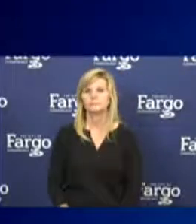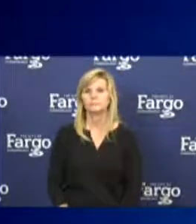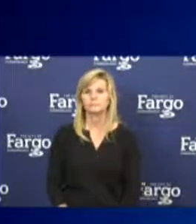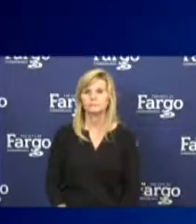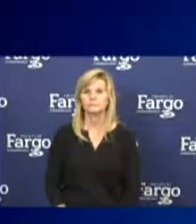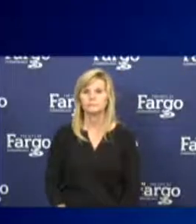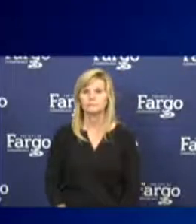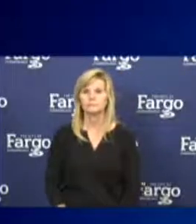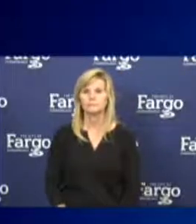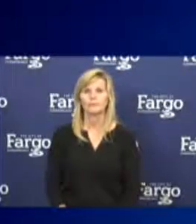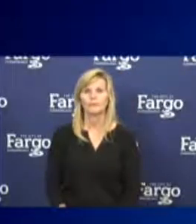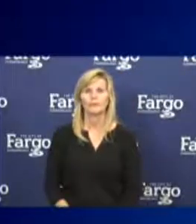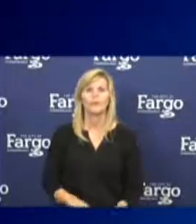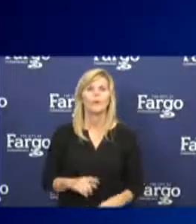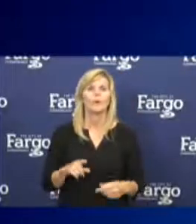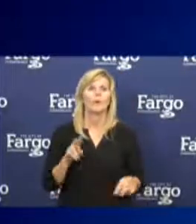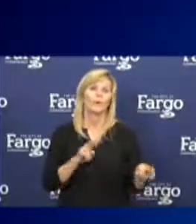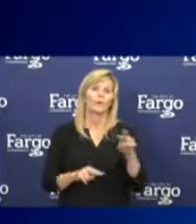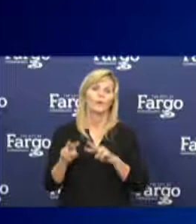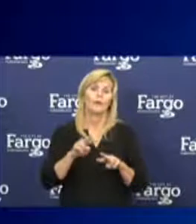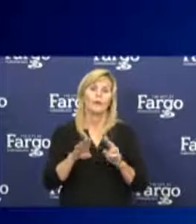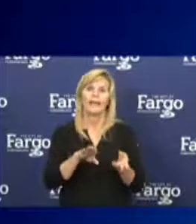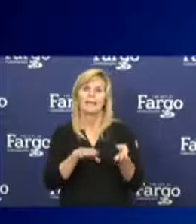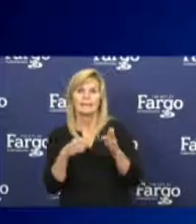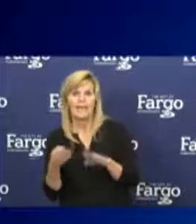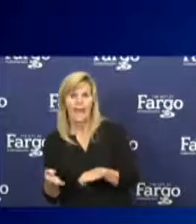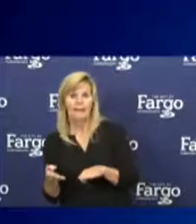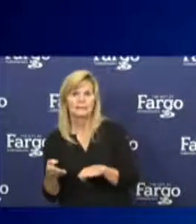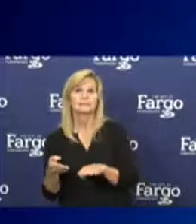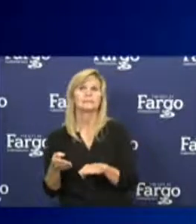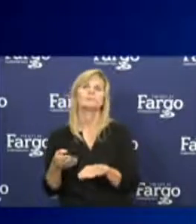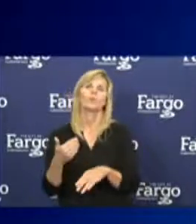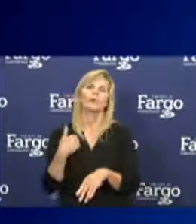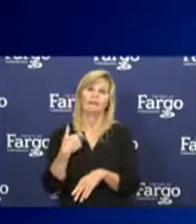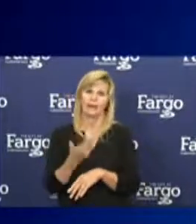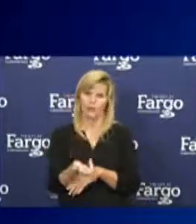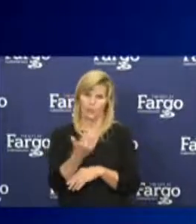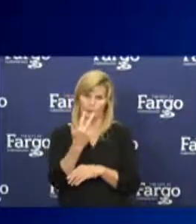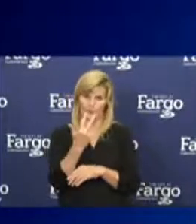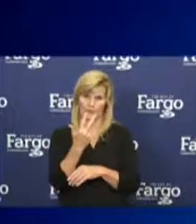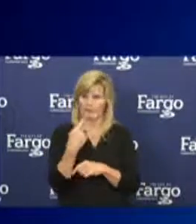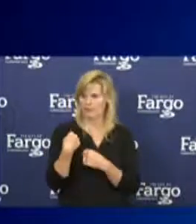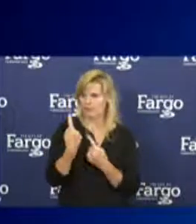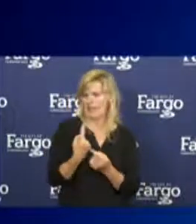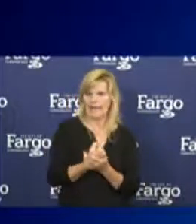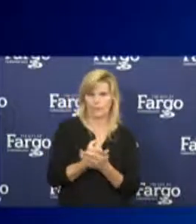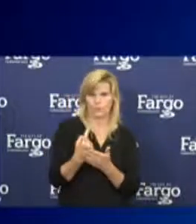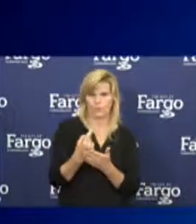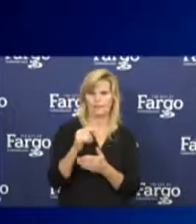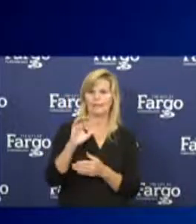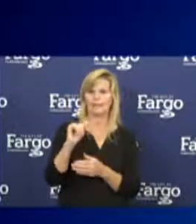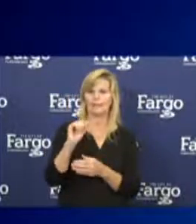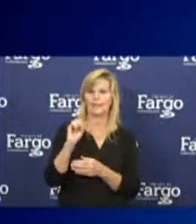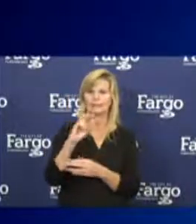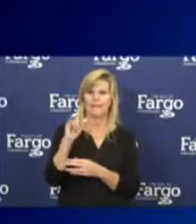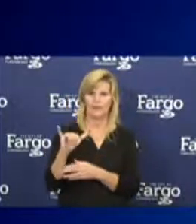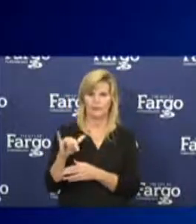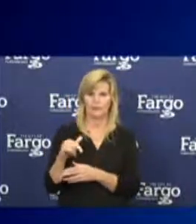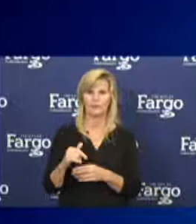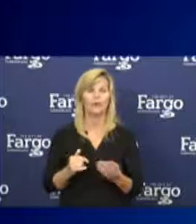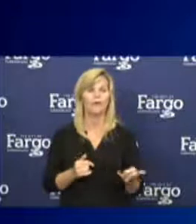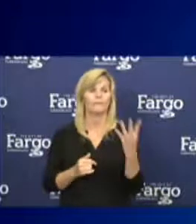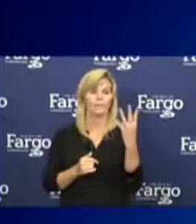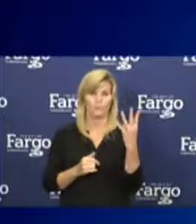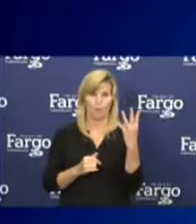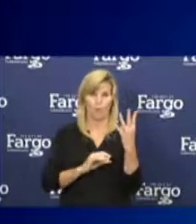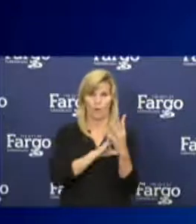And then when we look at deaths or mortality, we have had, unfortunately, 3 deaths in the last week in Cass County, 4 deaths in the state.